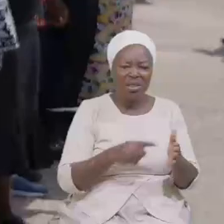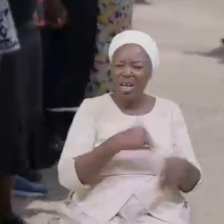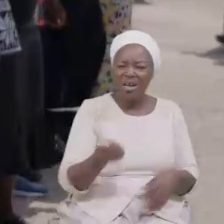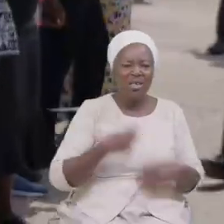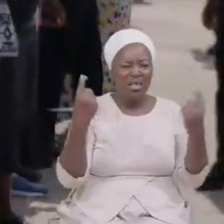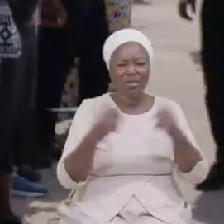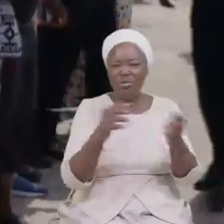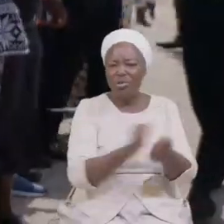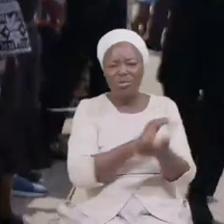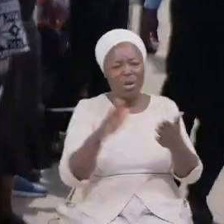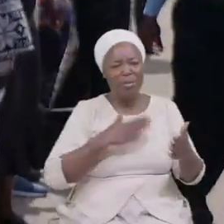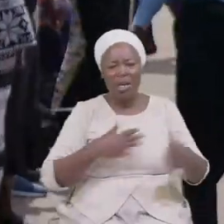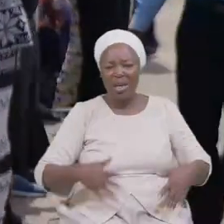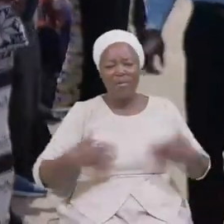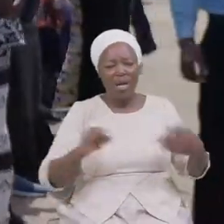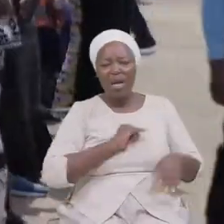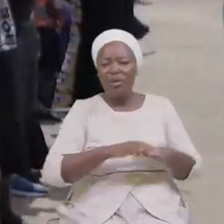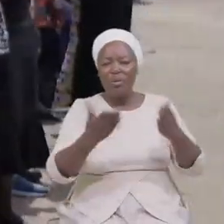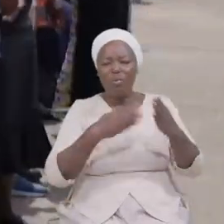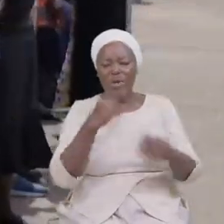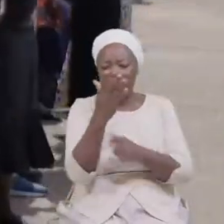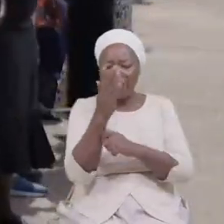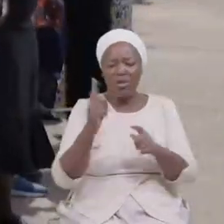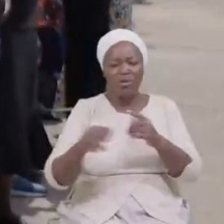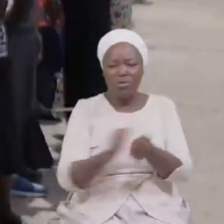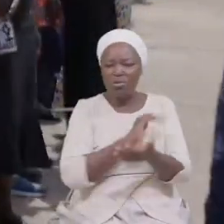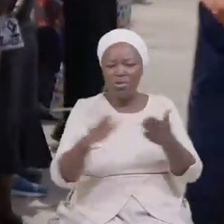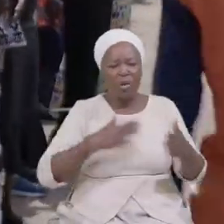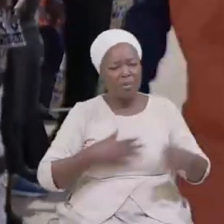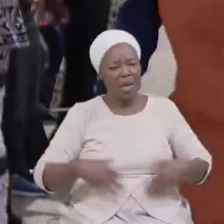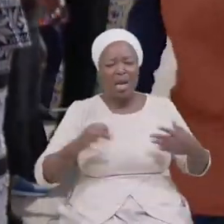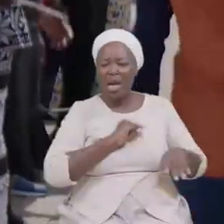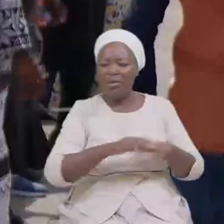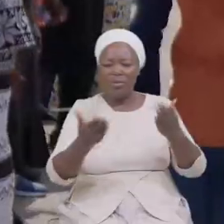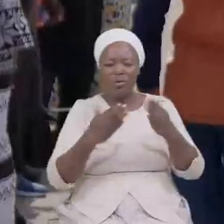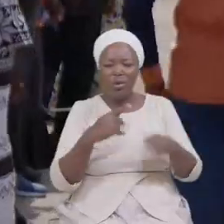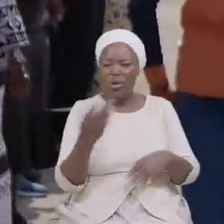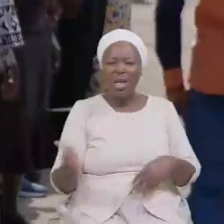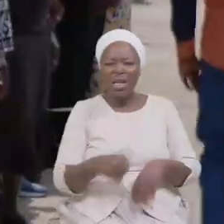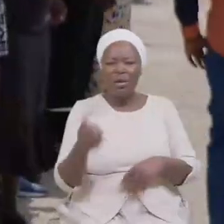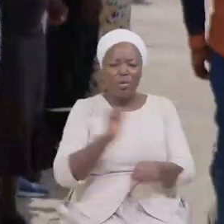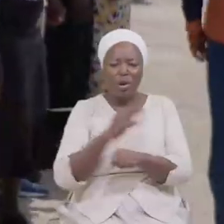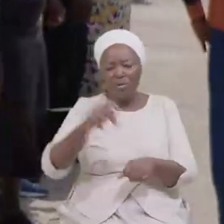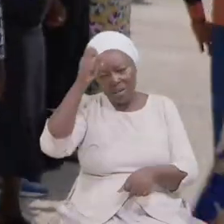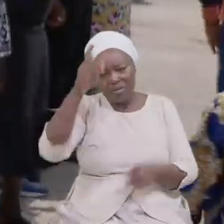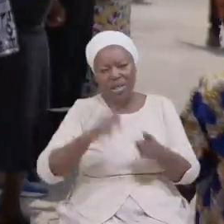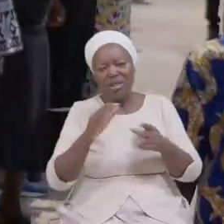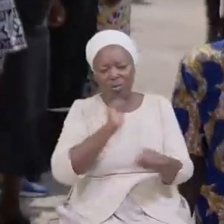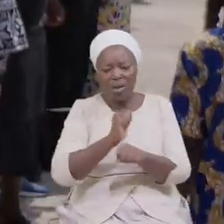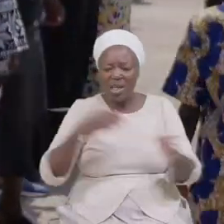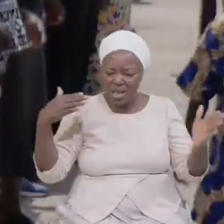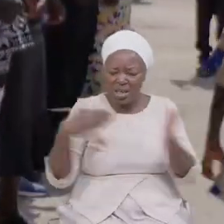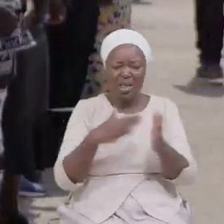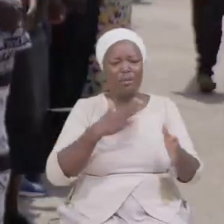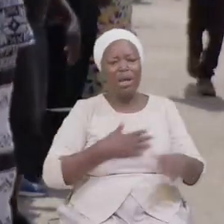flesh to ruin me. I don't want all the works of the devil and militating against my life to